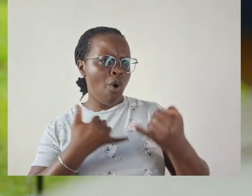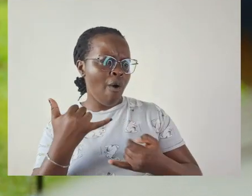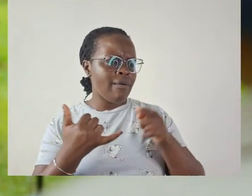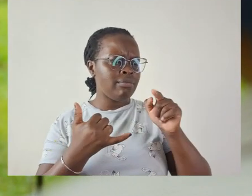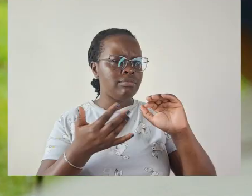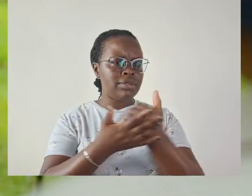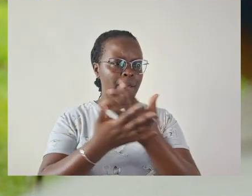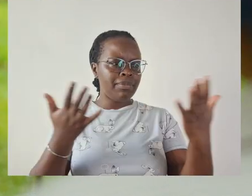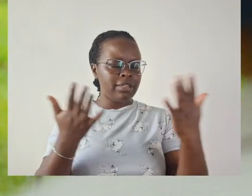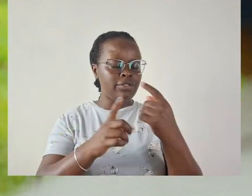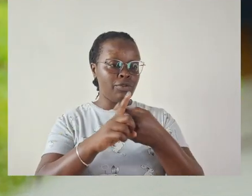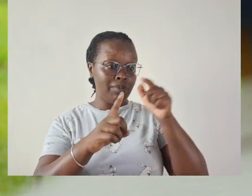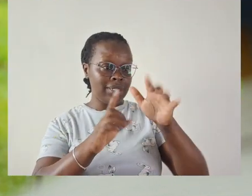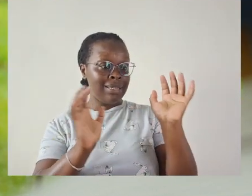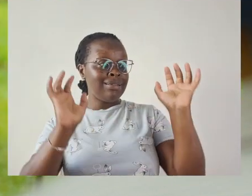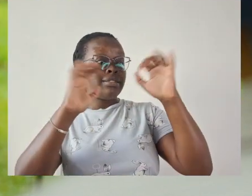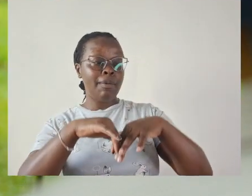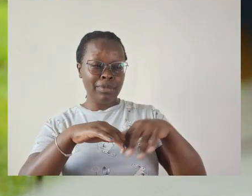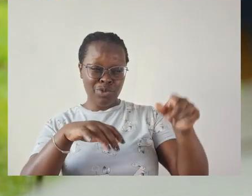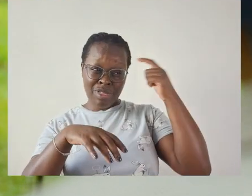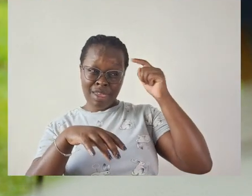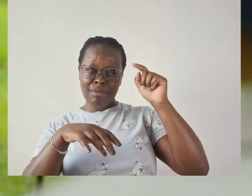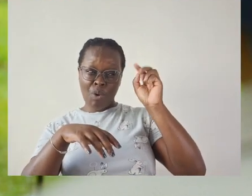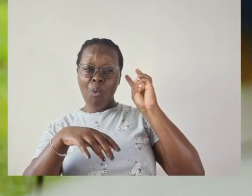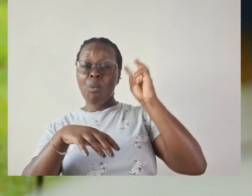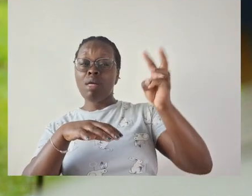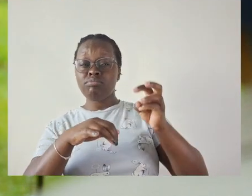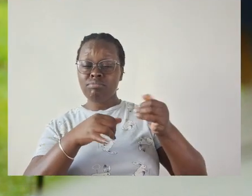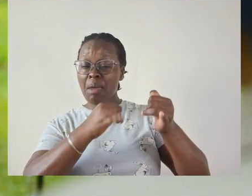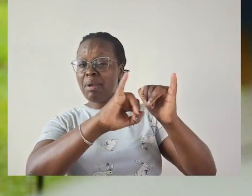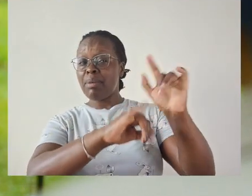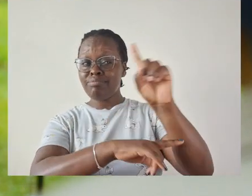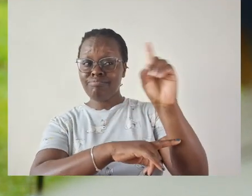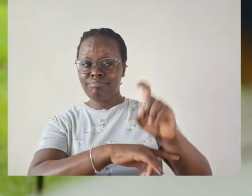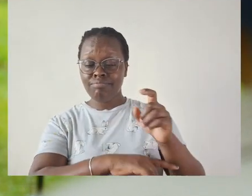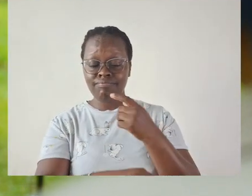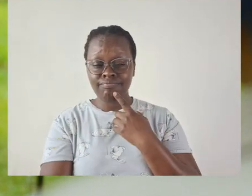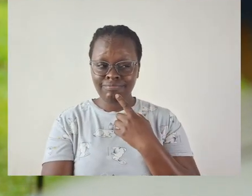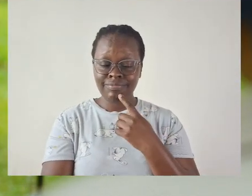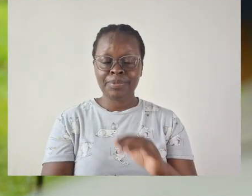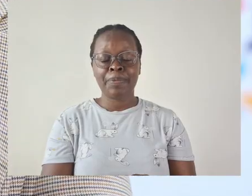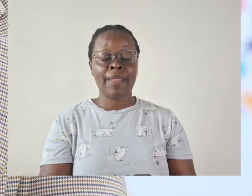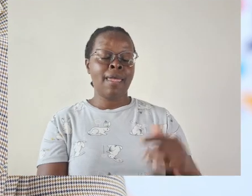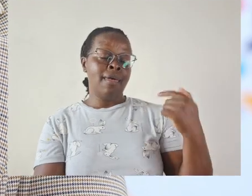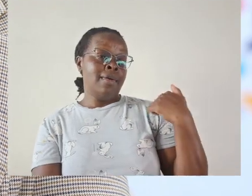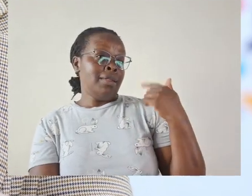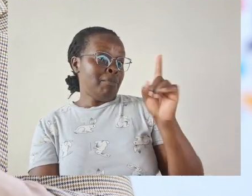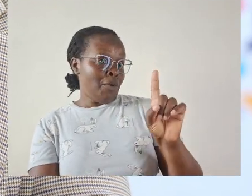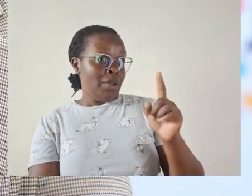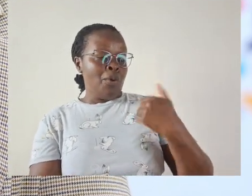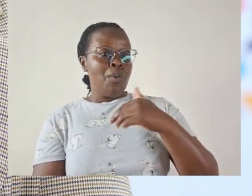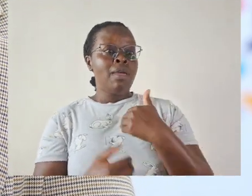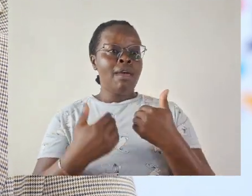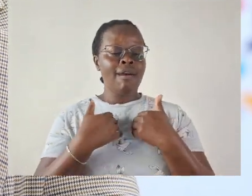summit will actually be implemented or be considered as people continue to implement the 2021 policy? Number one, we